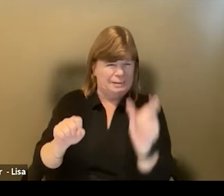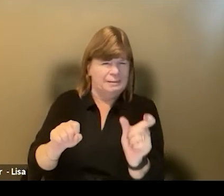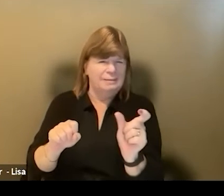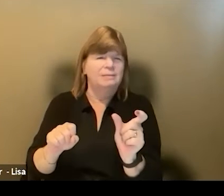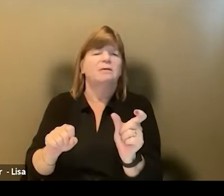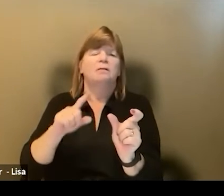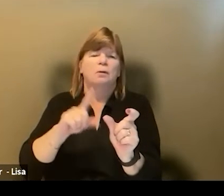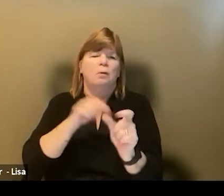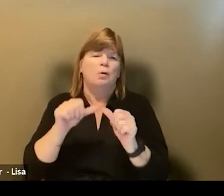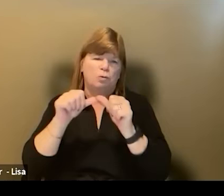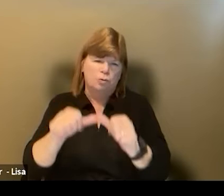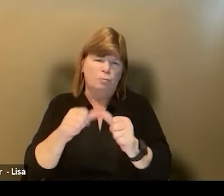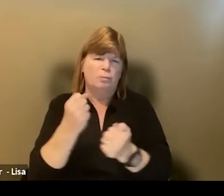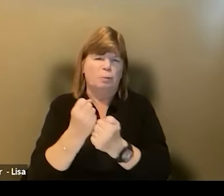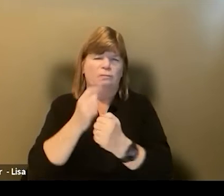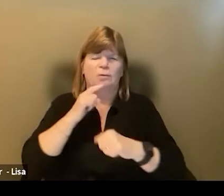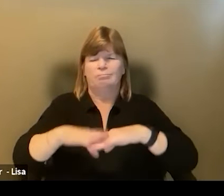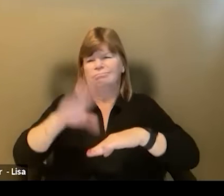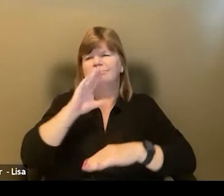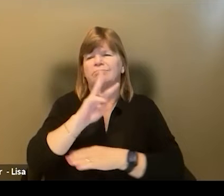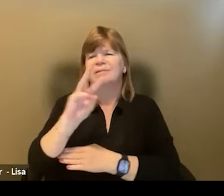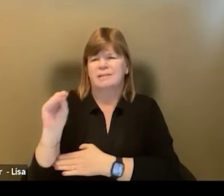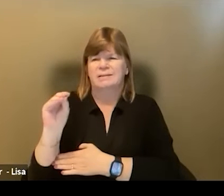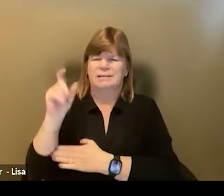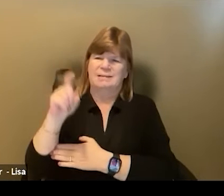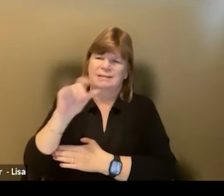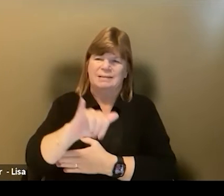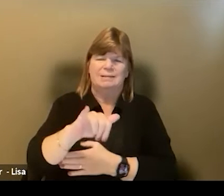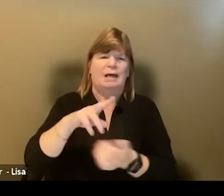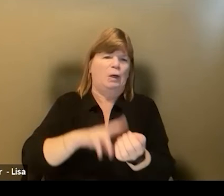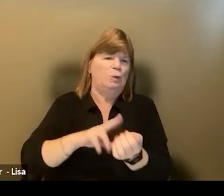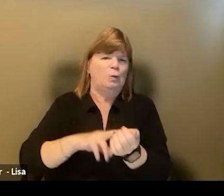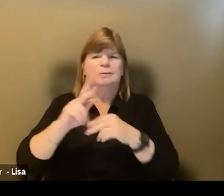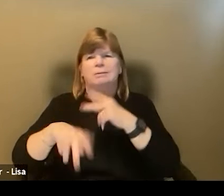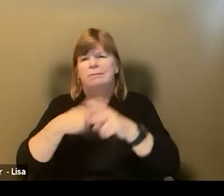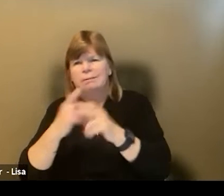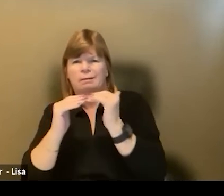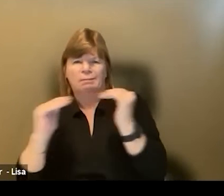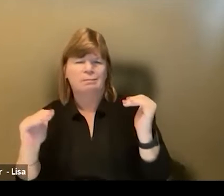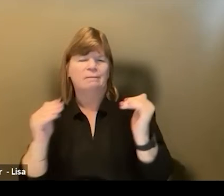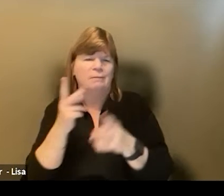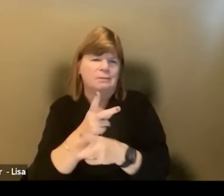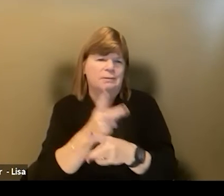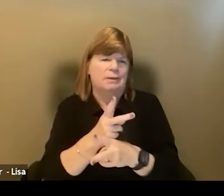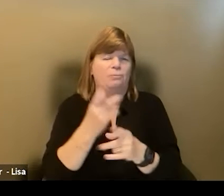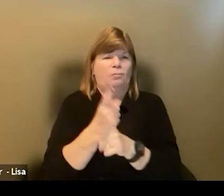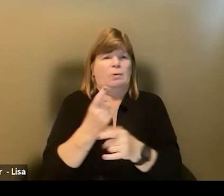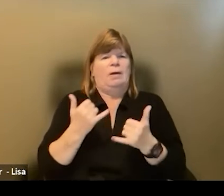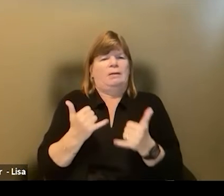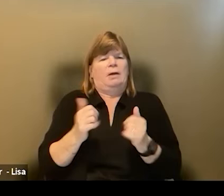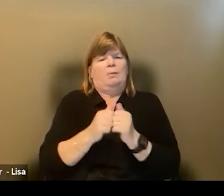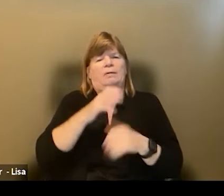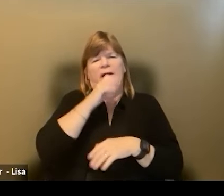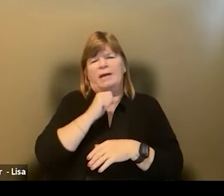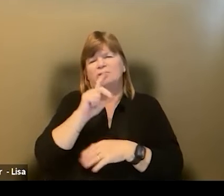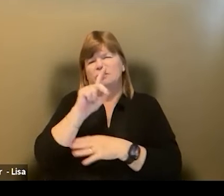and Supports waiver for the 60 and over population who meet that nursing facility level of care, currently being supported on the age and